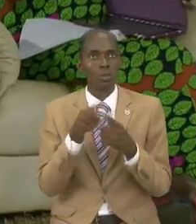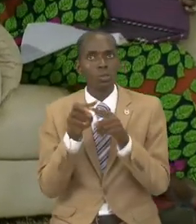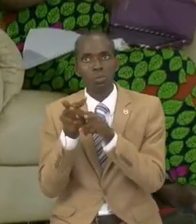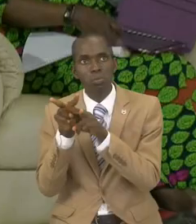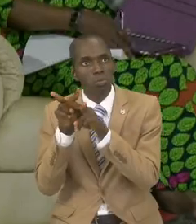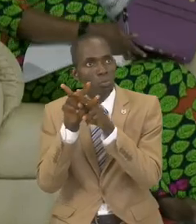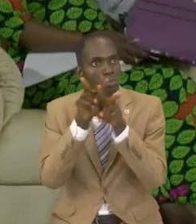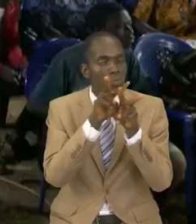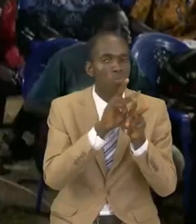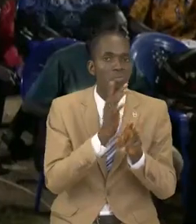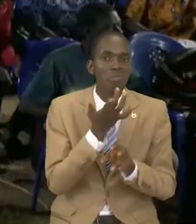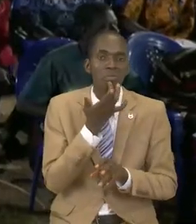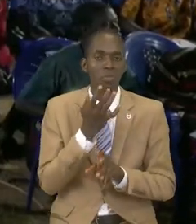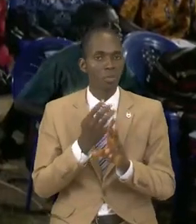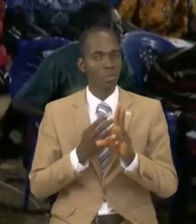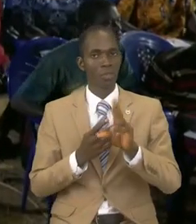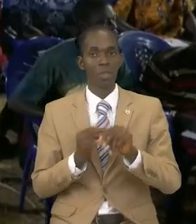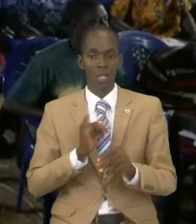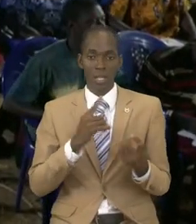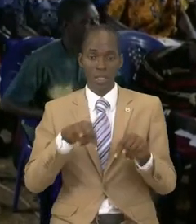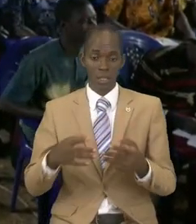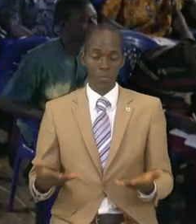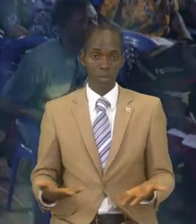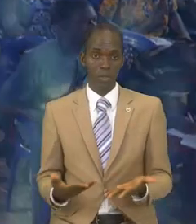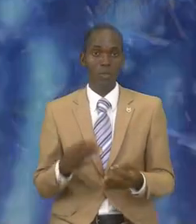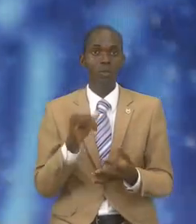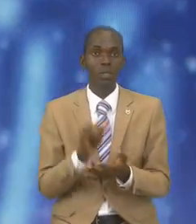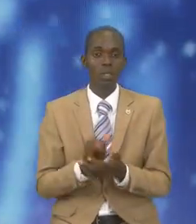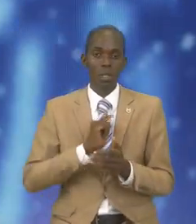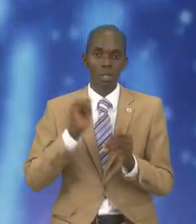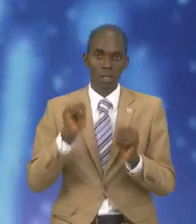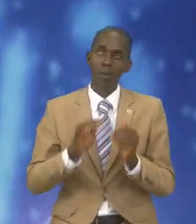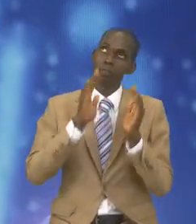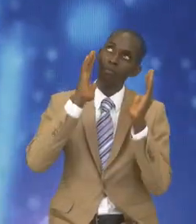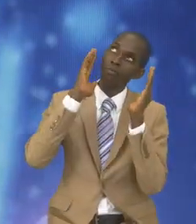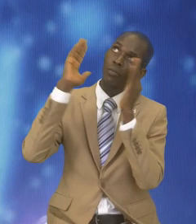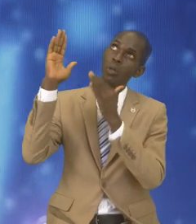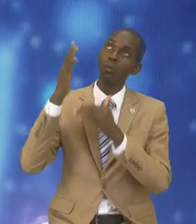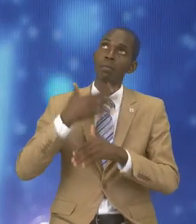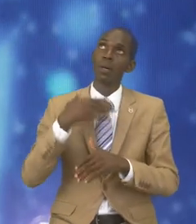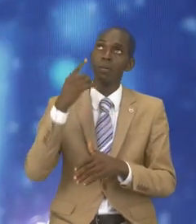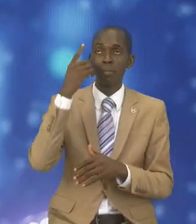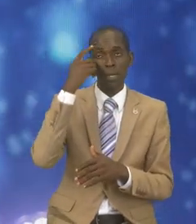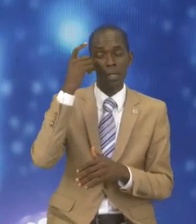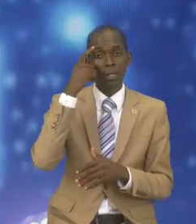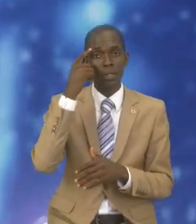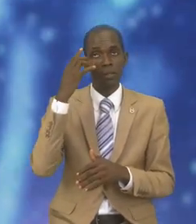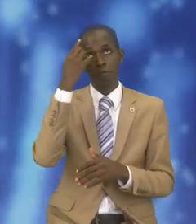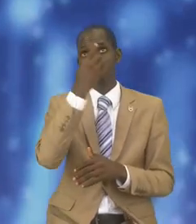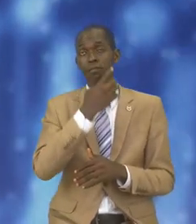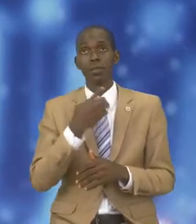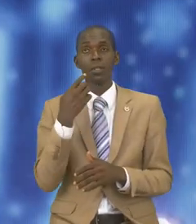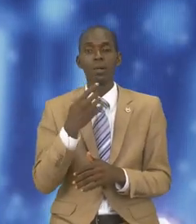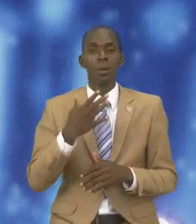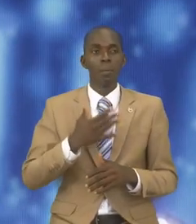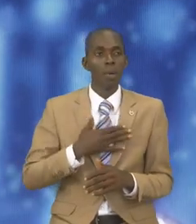came here so that I search my face, I search my mind, I search